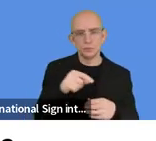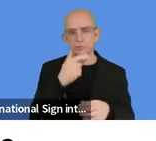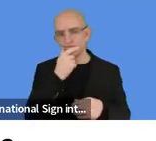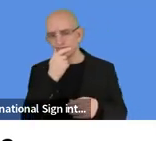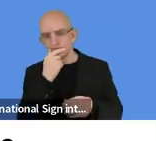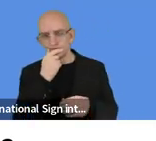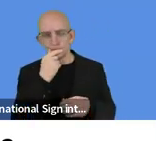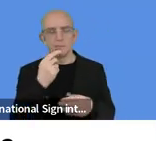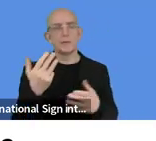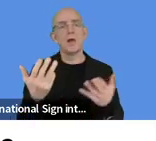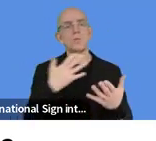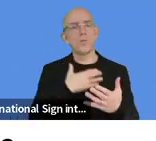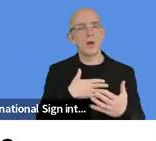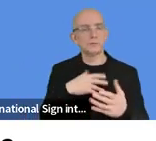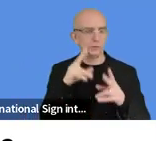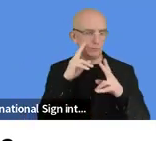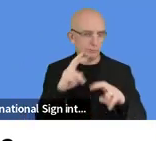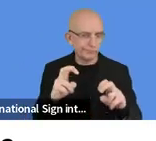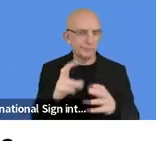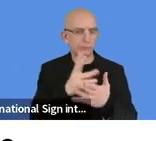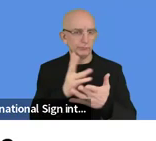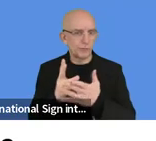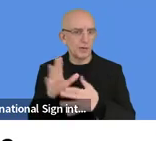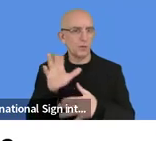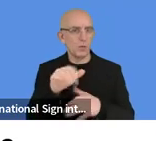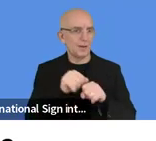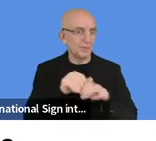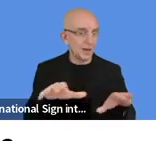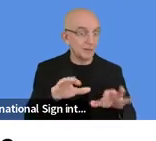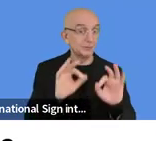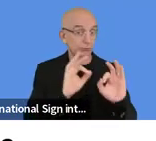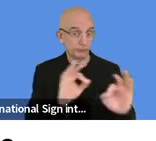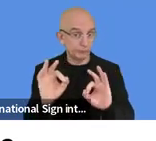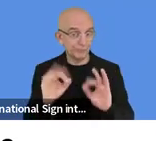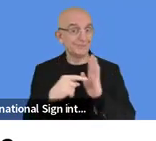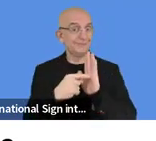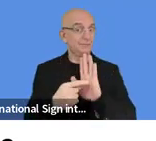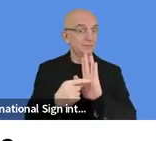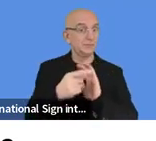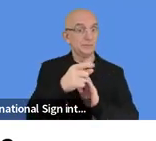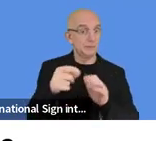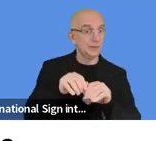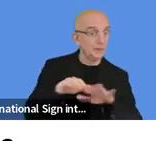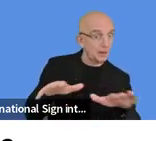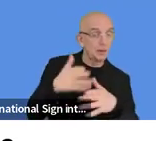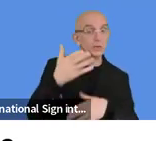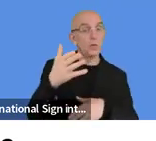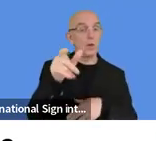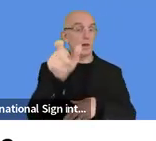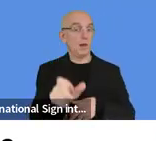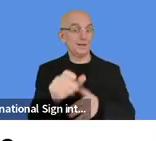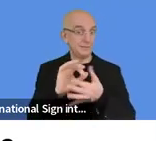the problem. And that's really, really important ultimately to what you are able to charge for it, is being able to say, here's the issue that